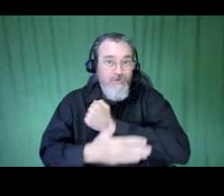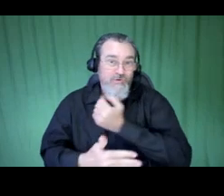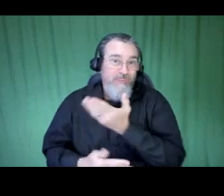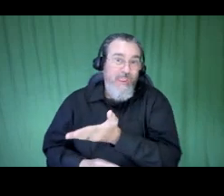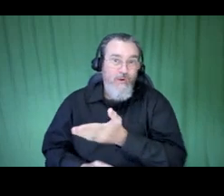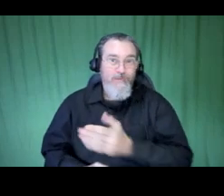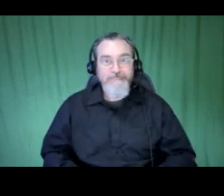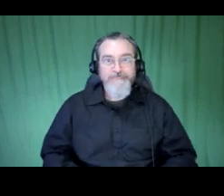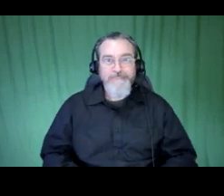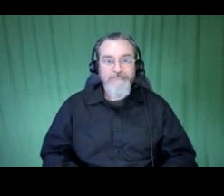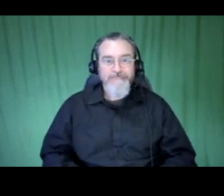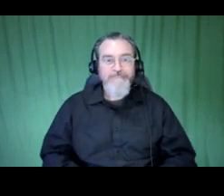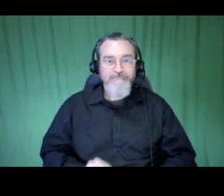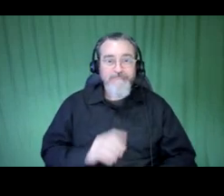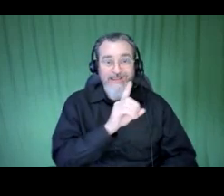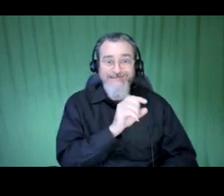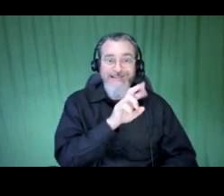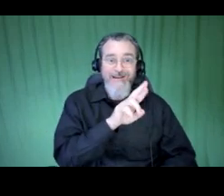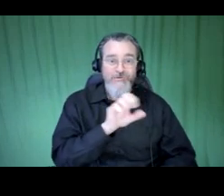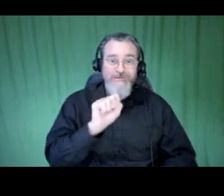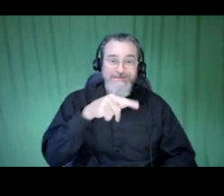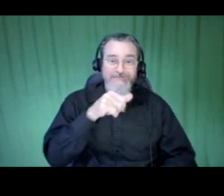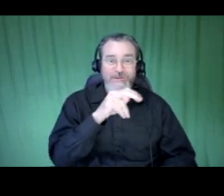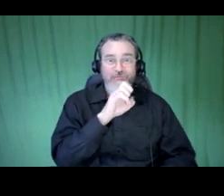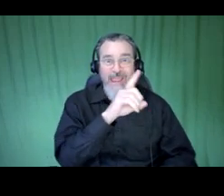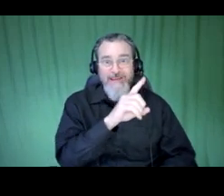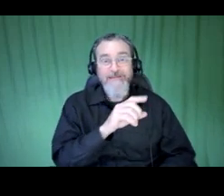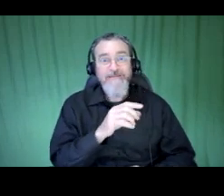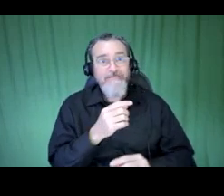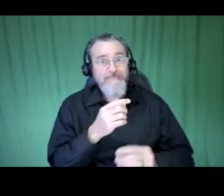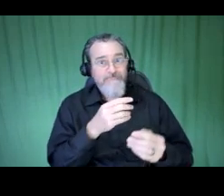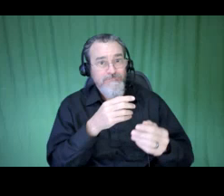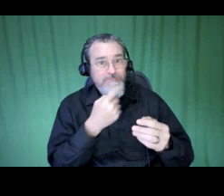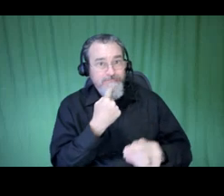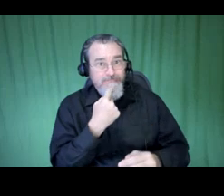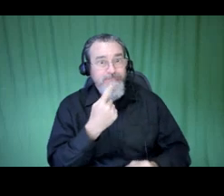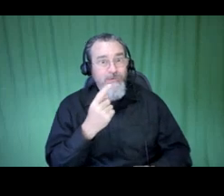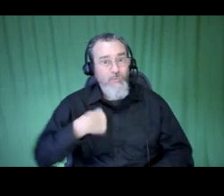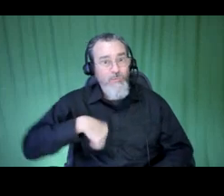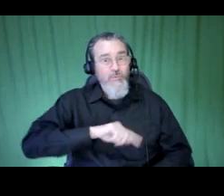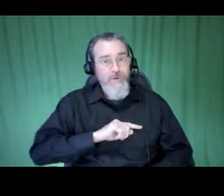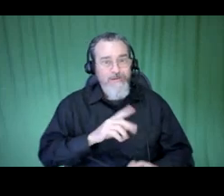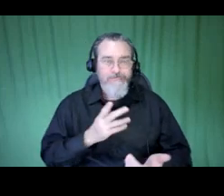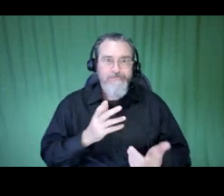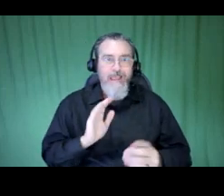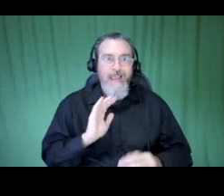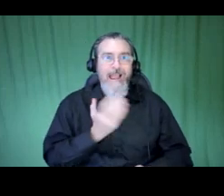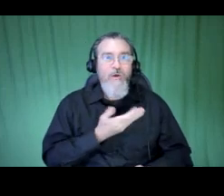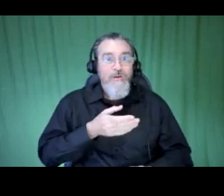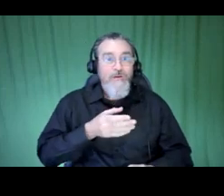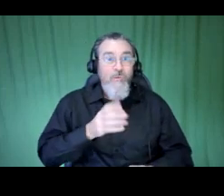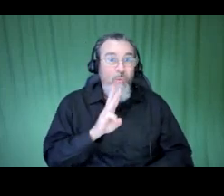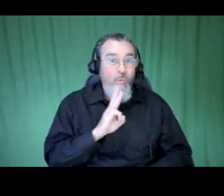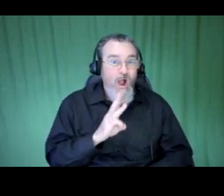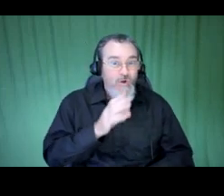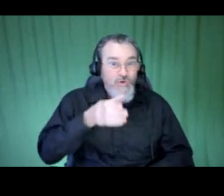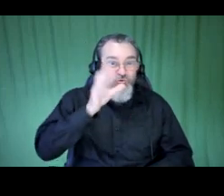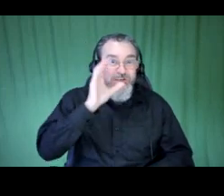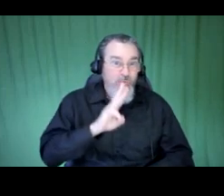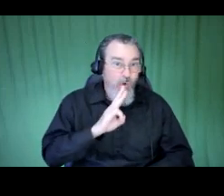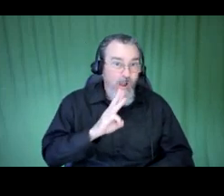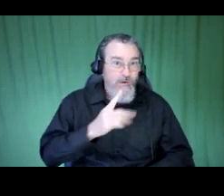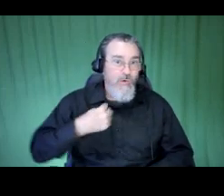And as Dr. Spinrad shared, we have had increasing issues with our drinking water supply, which we are 100%